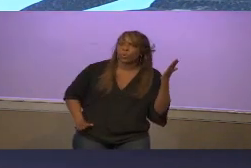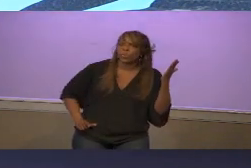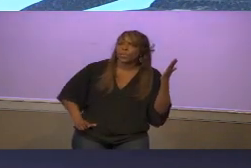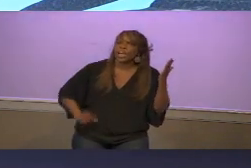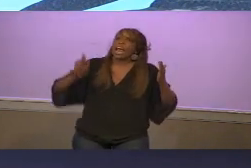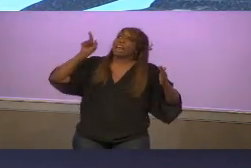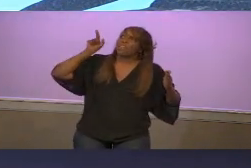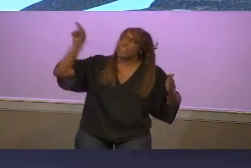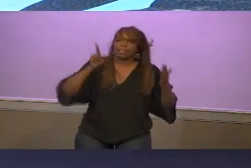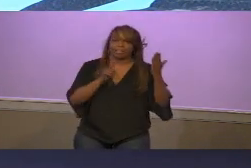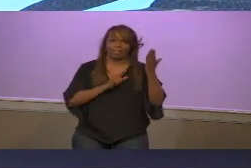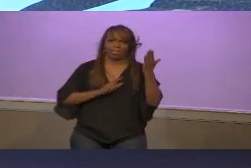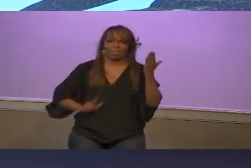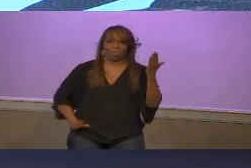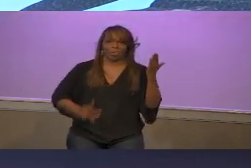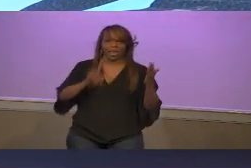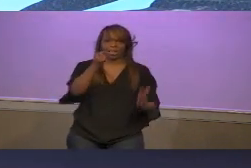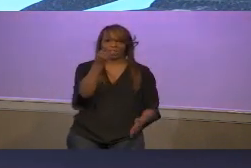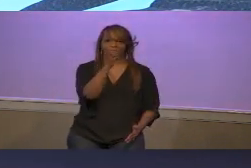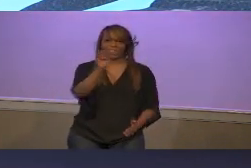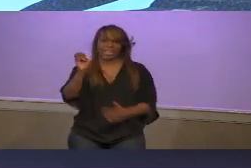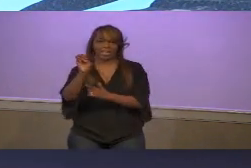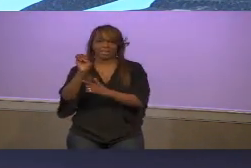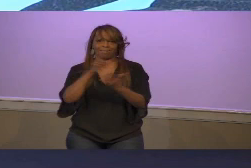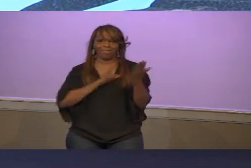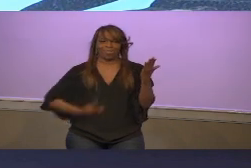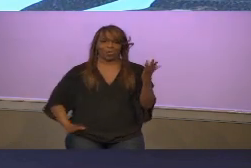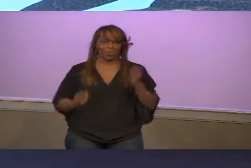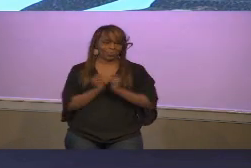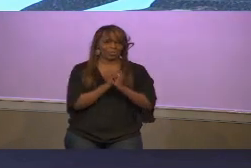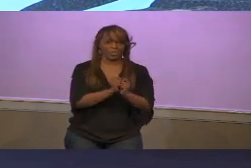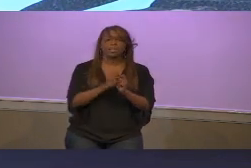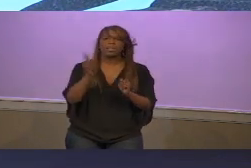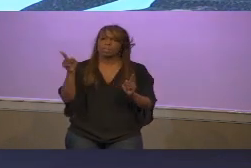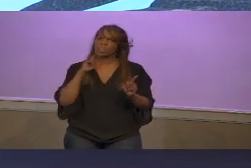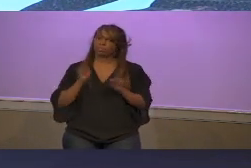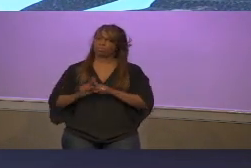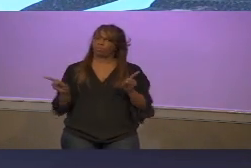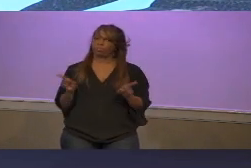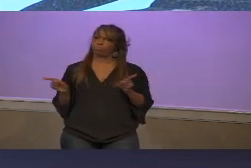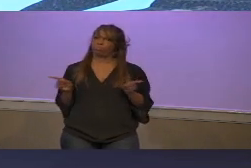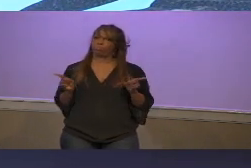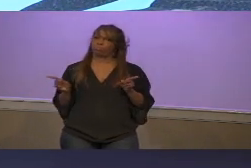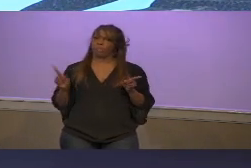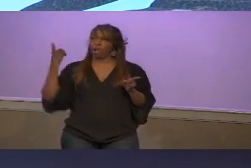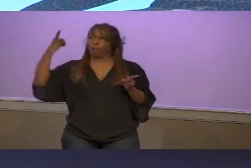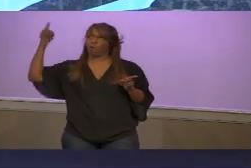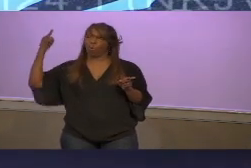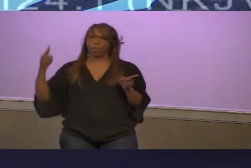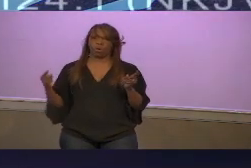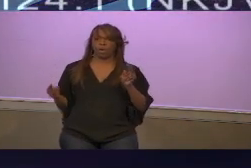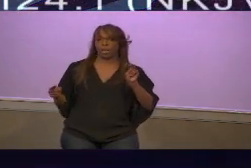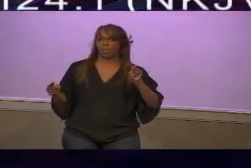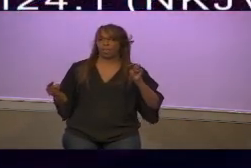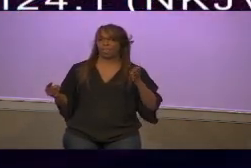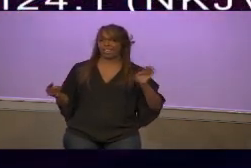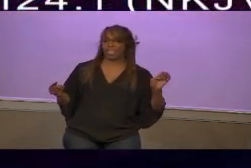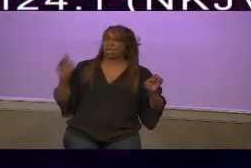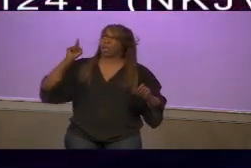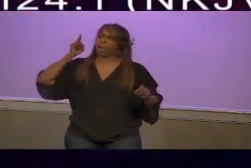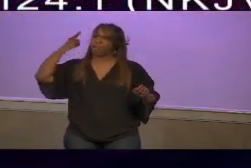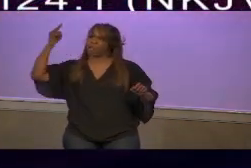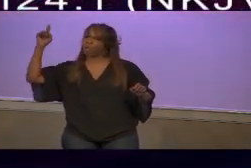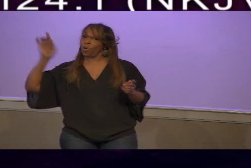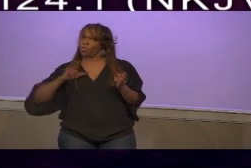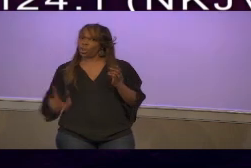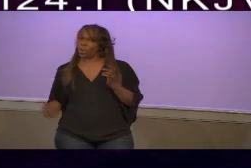the Lord who was on our side. There's a marked distinction there. If it had not been for the Lord who